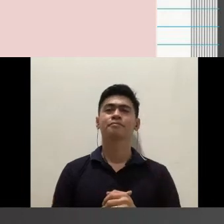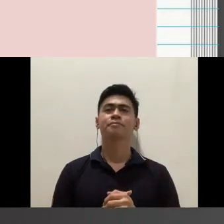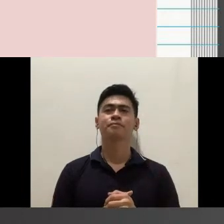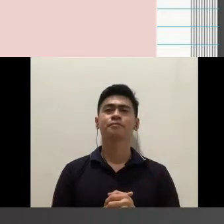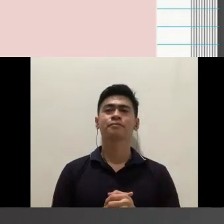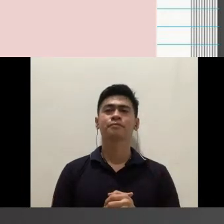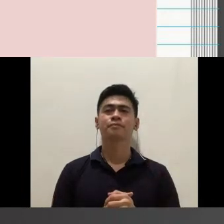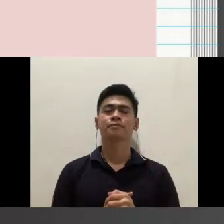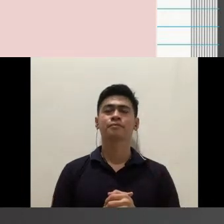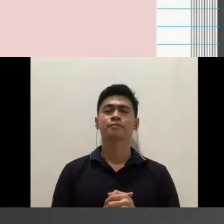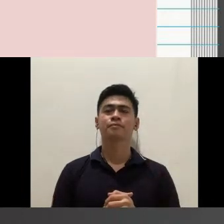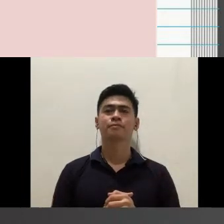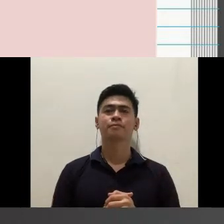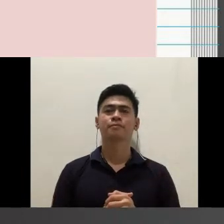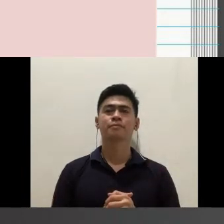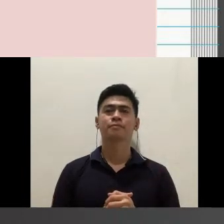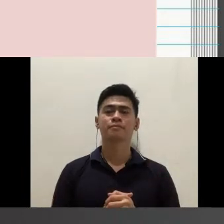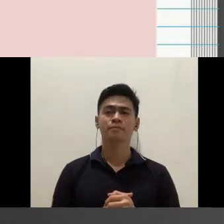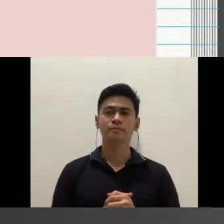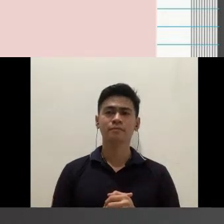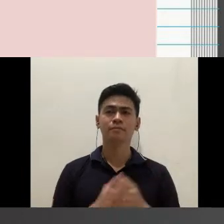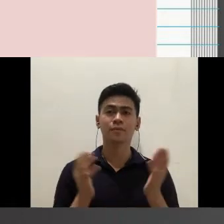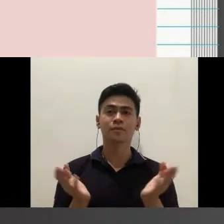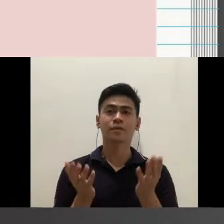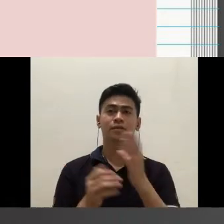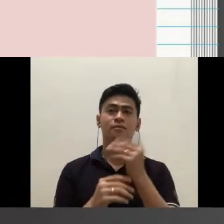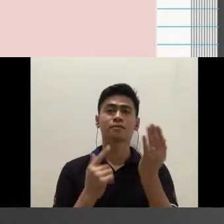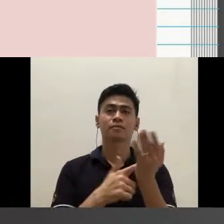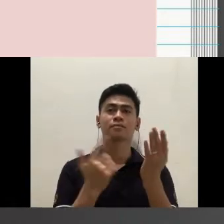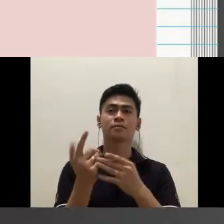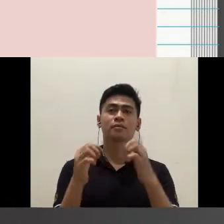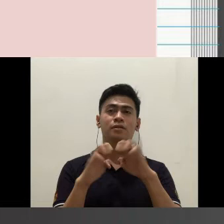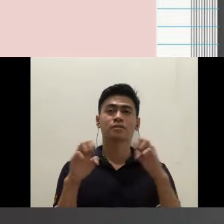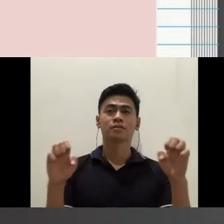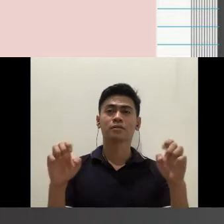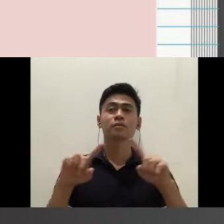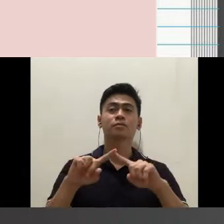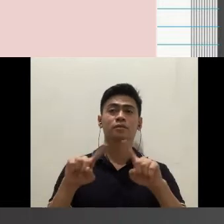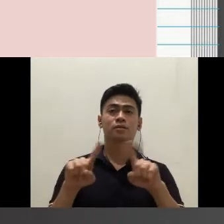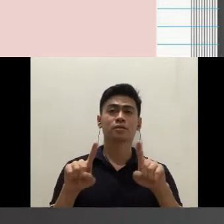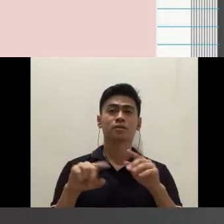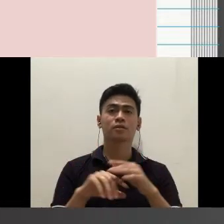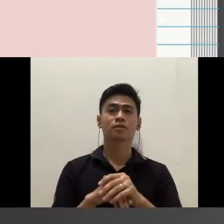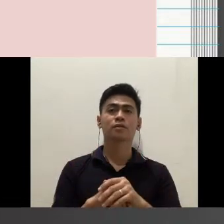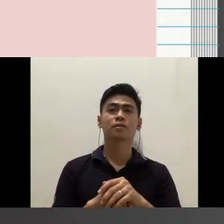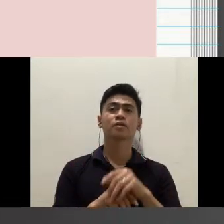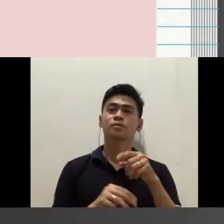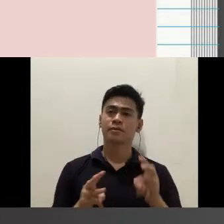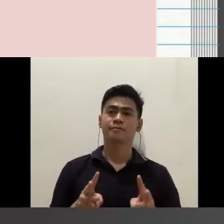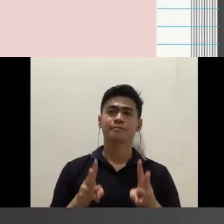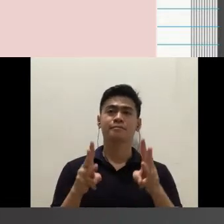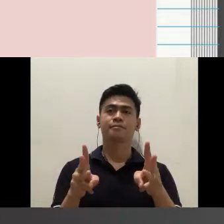Persuasive and argumentative essays differ from each other in these manners.